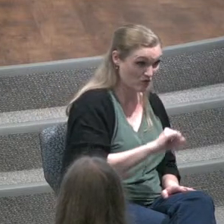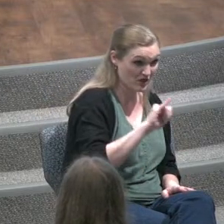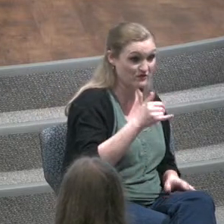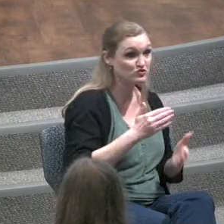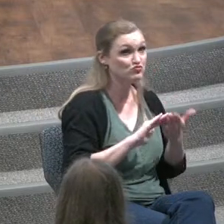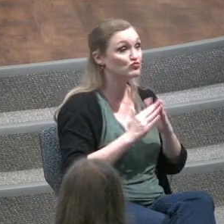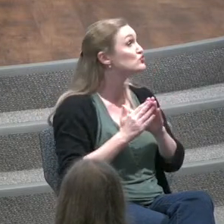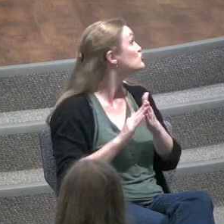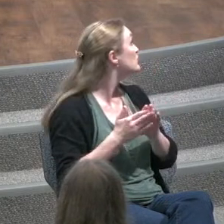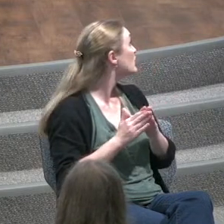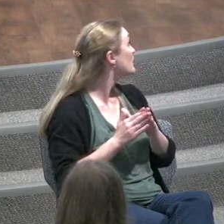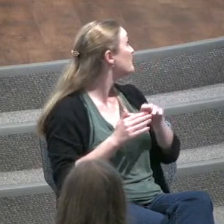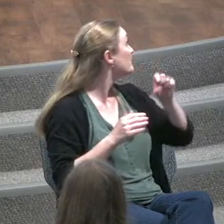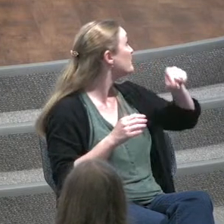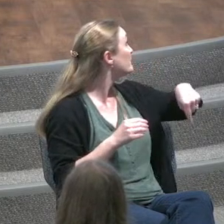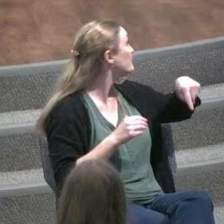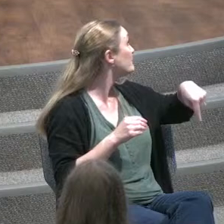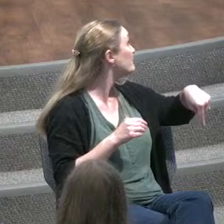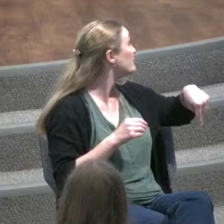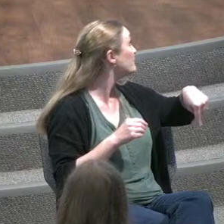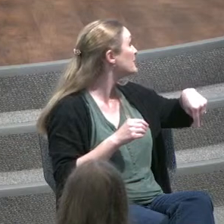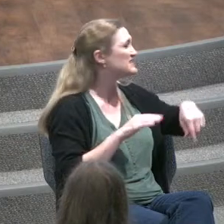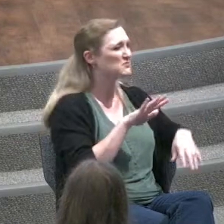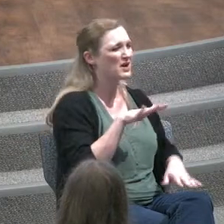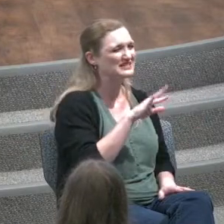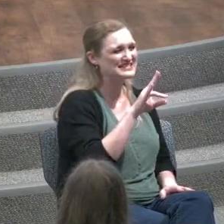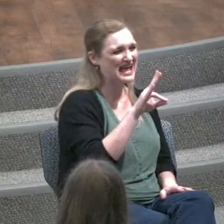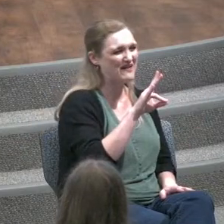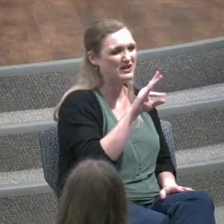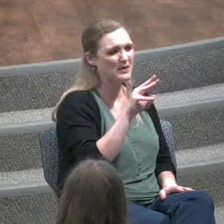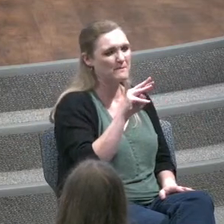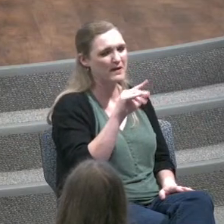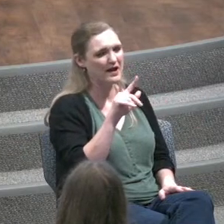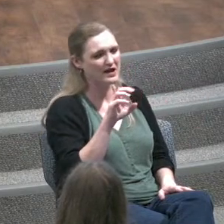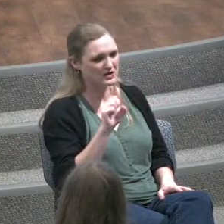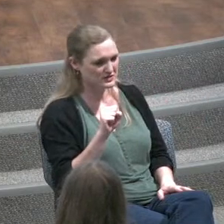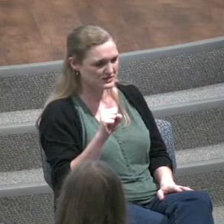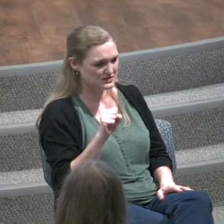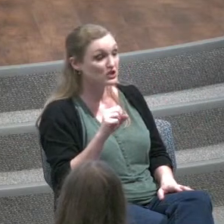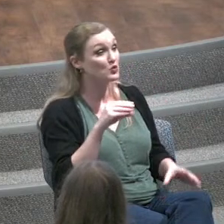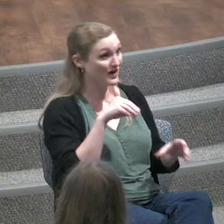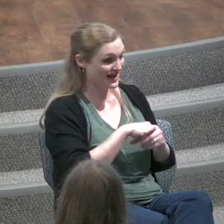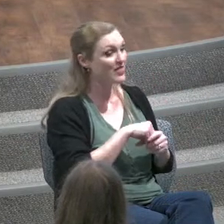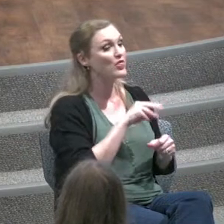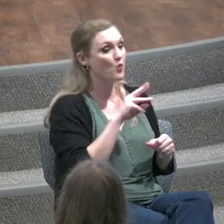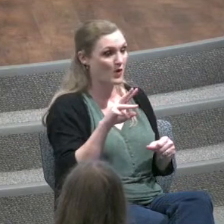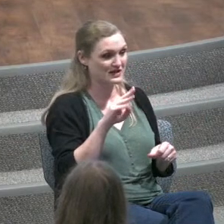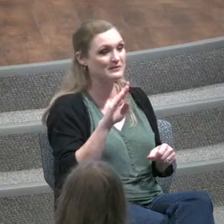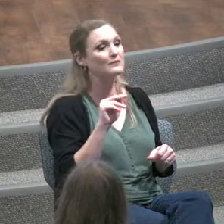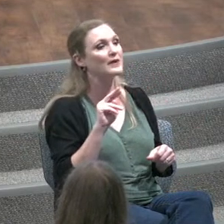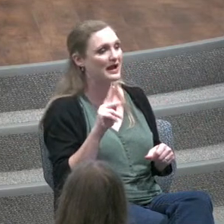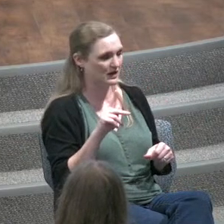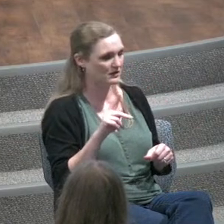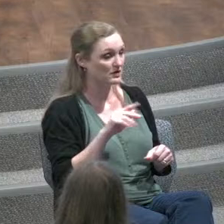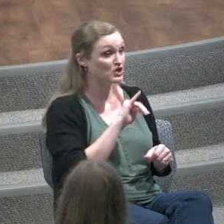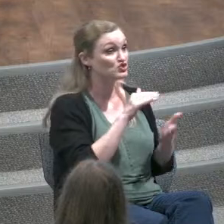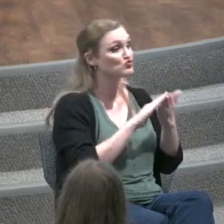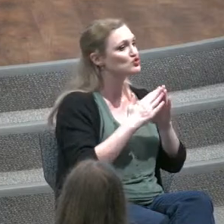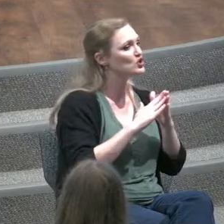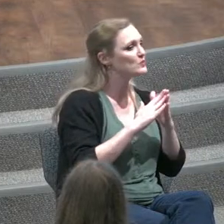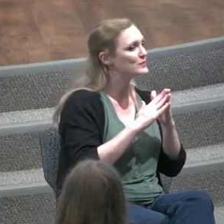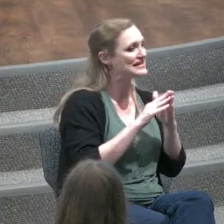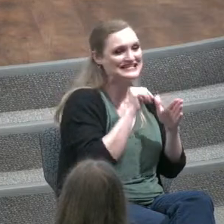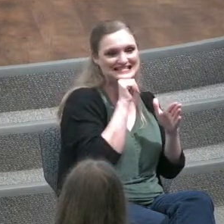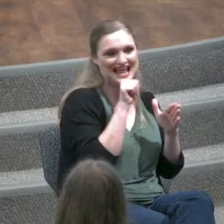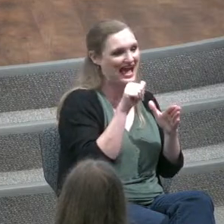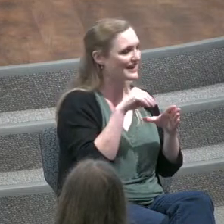of Jerusalem, down to Herodium, which is a little over 7 miles south of Jerusalem, you are back in the West Bank. Okay, whereas Jerusalem is